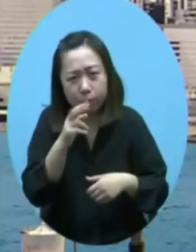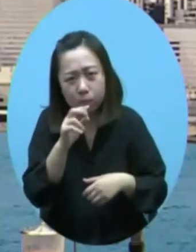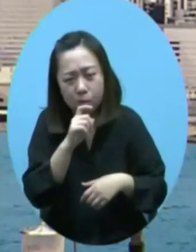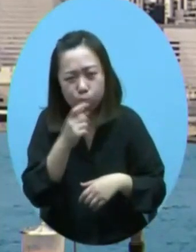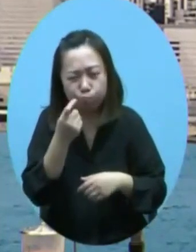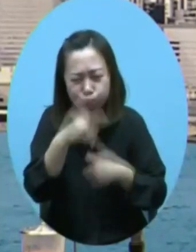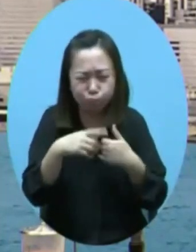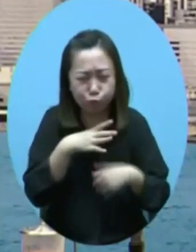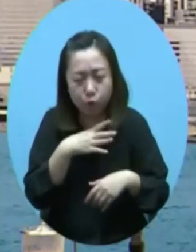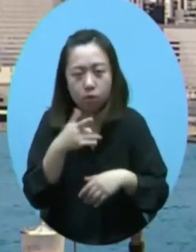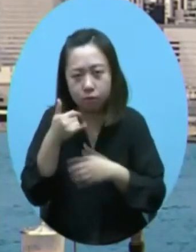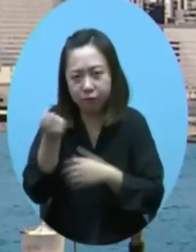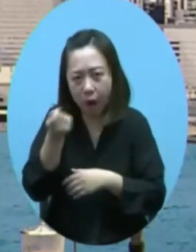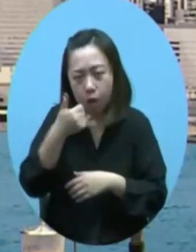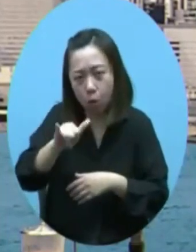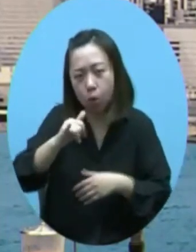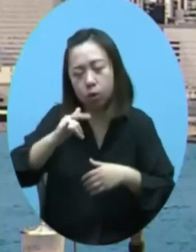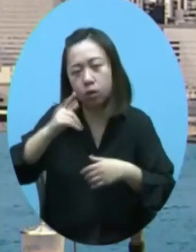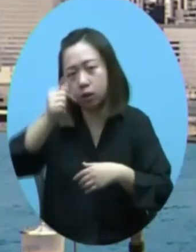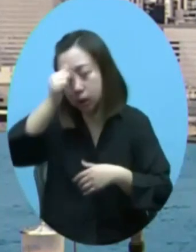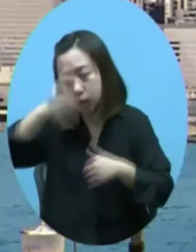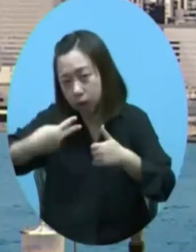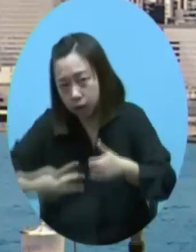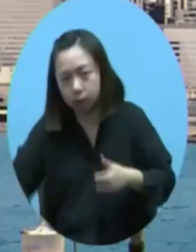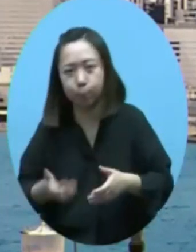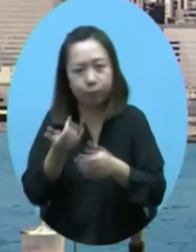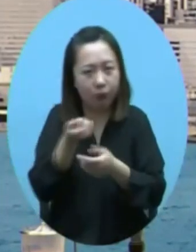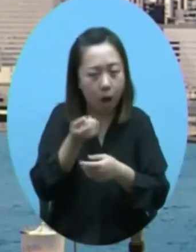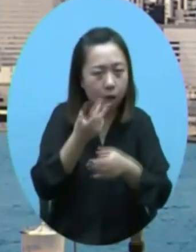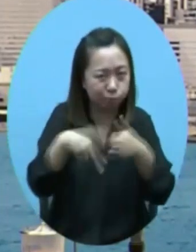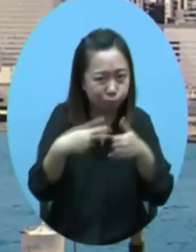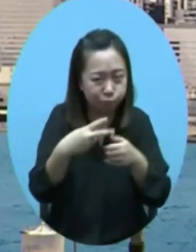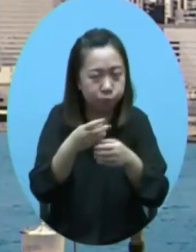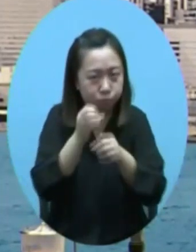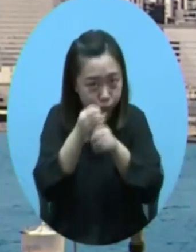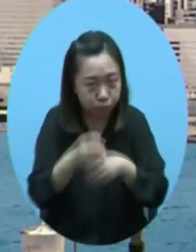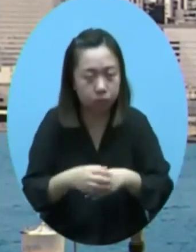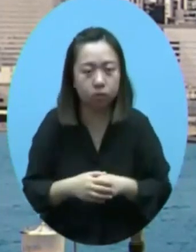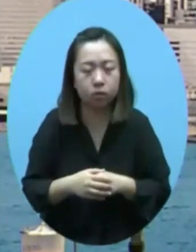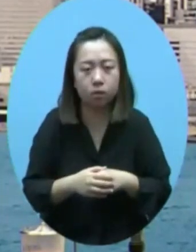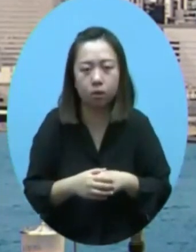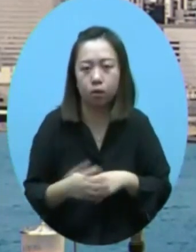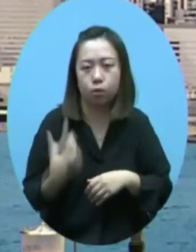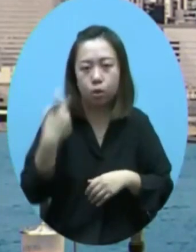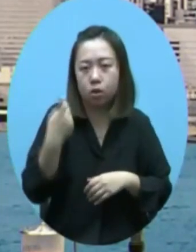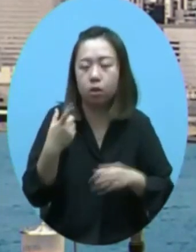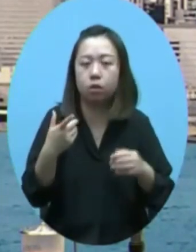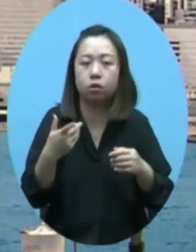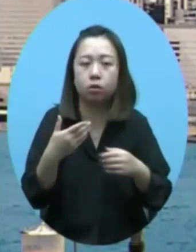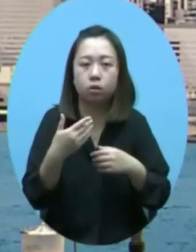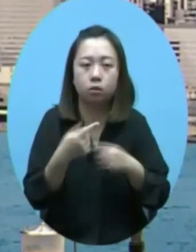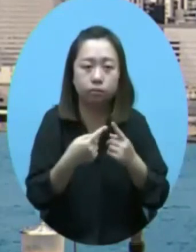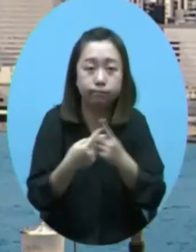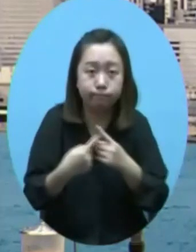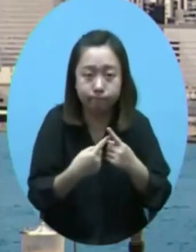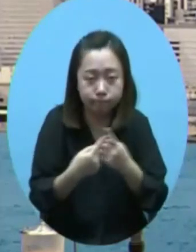as possible and get tested. In the recent few days, our public health laboratory has tested more than